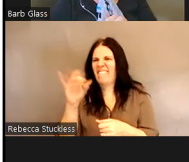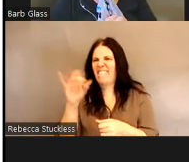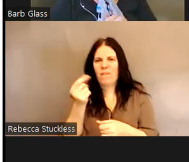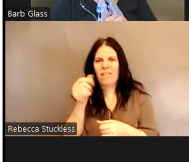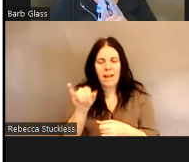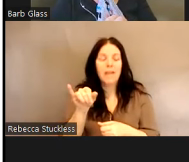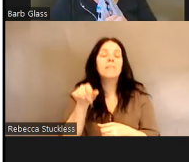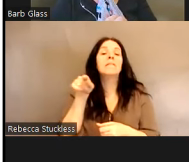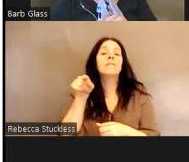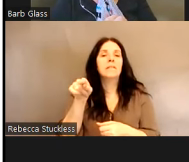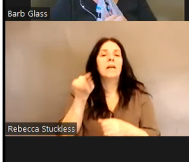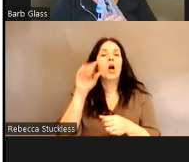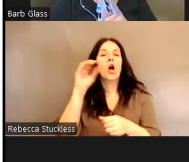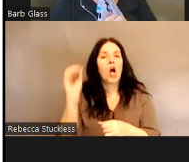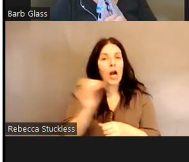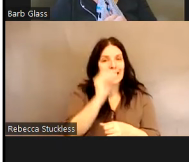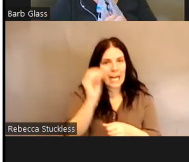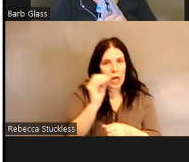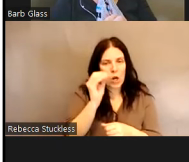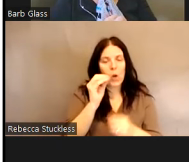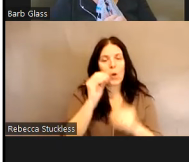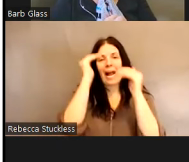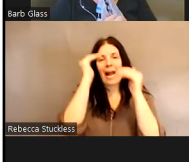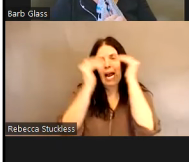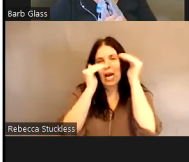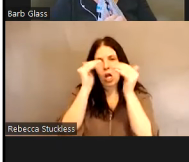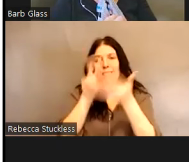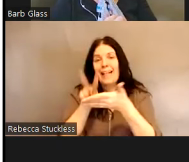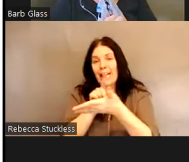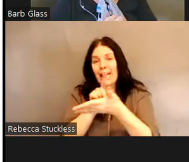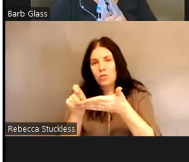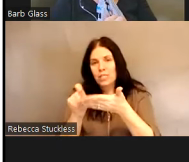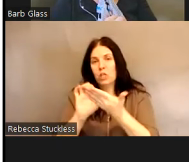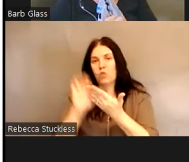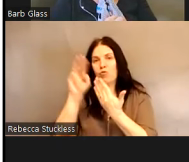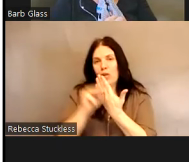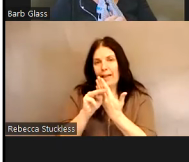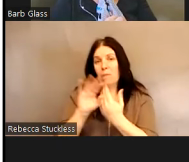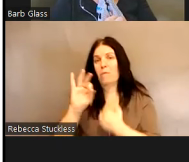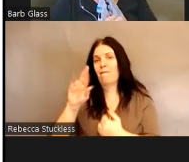Adult Literacy Curriculum Framework.